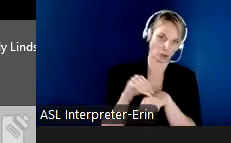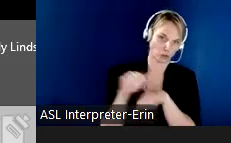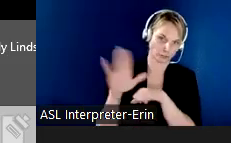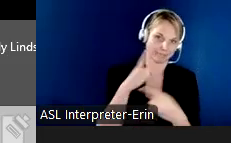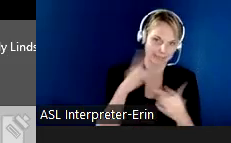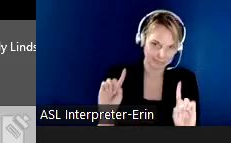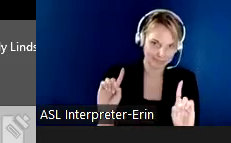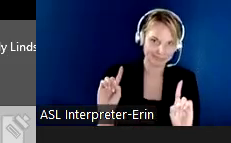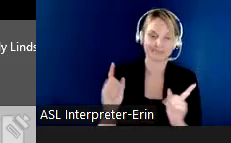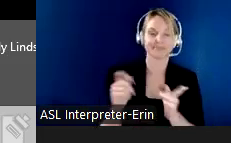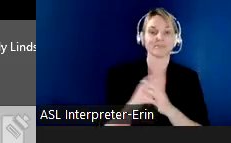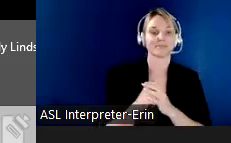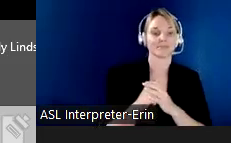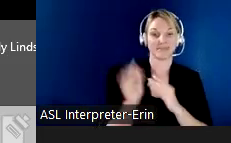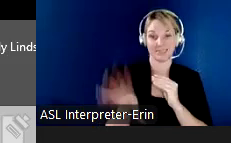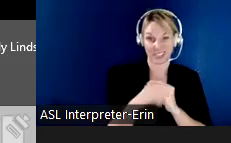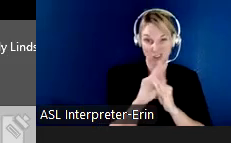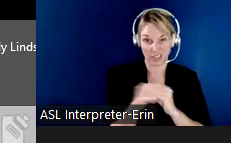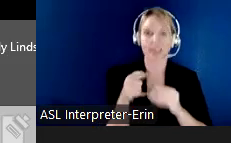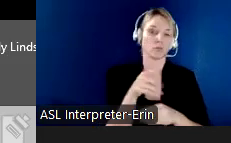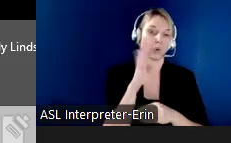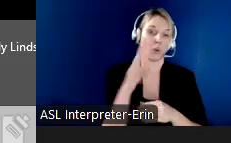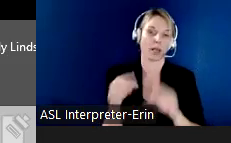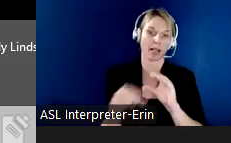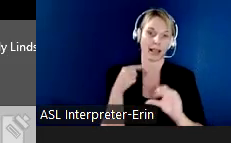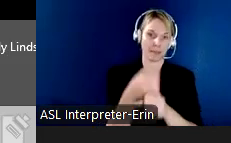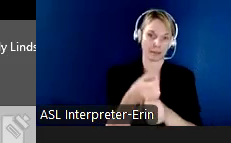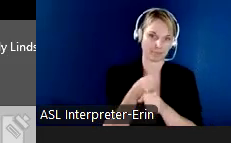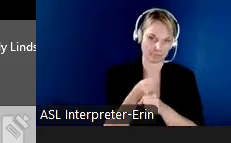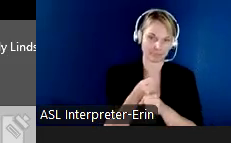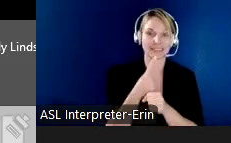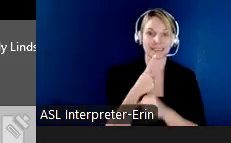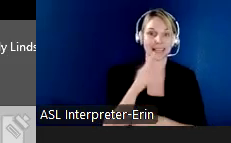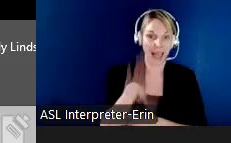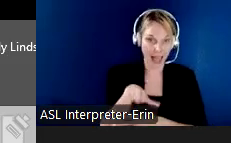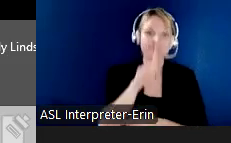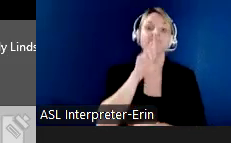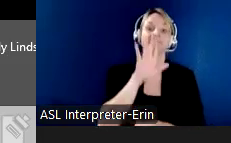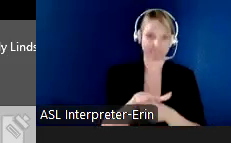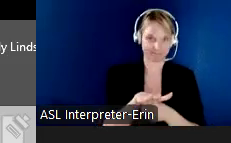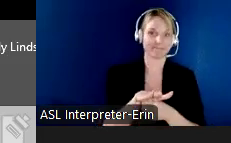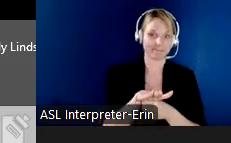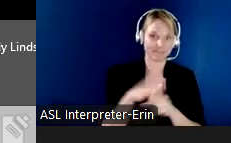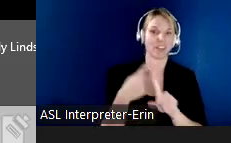will also, in addition to that, receive an email notification that confirms that your file upload was successful. It's going to come from